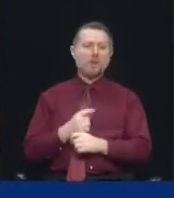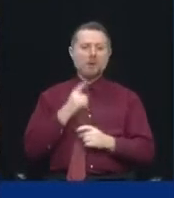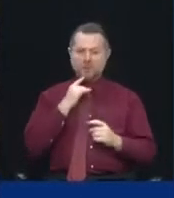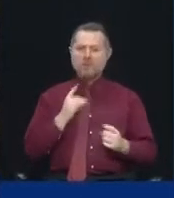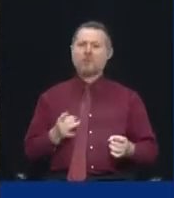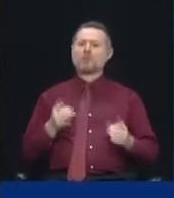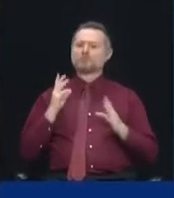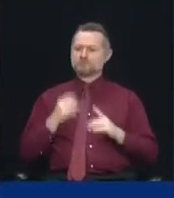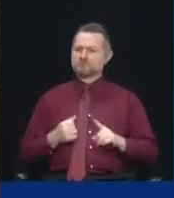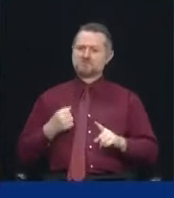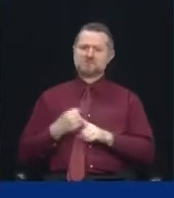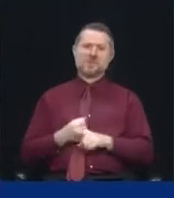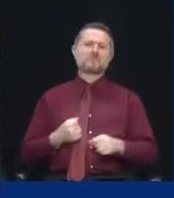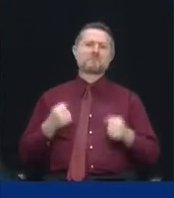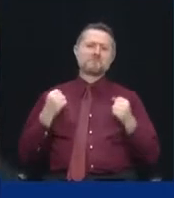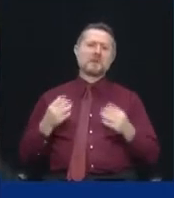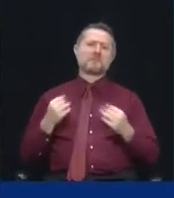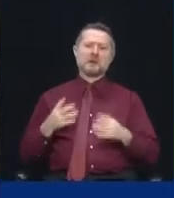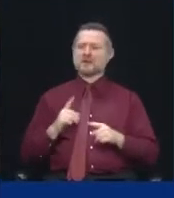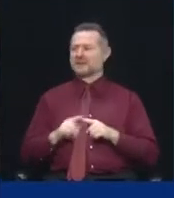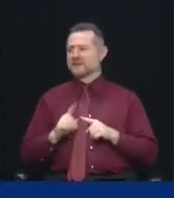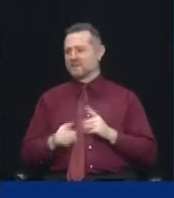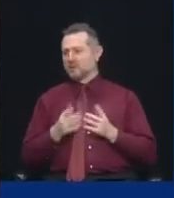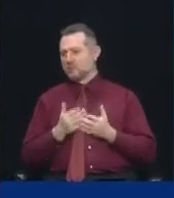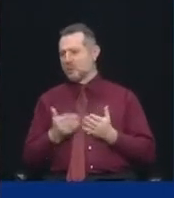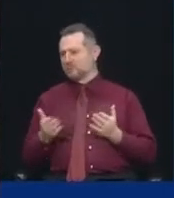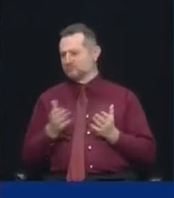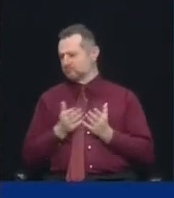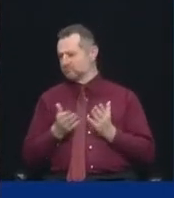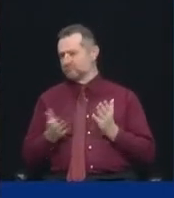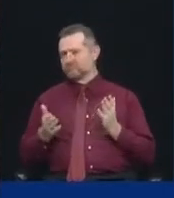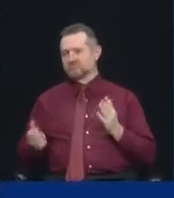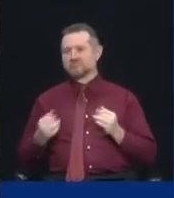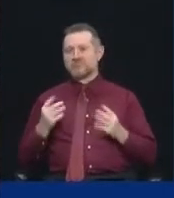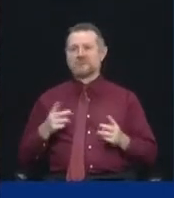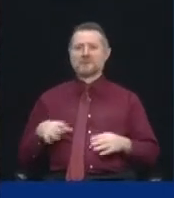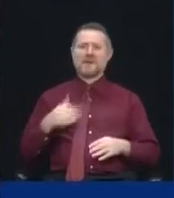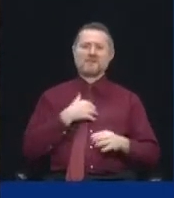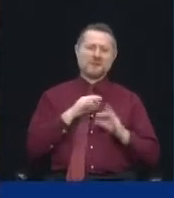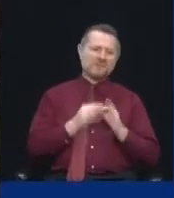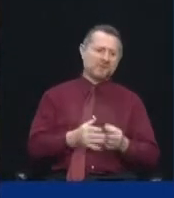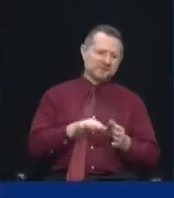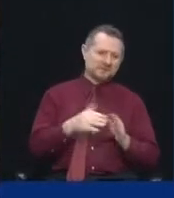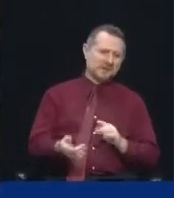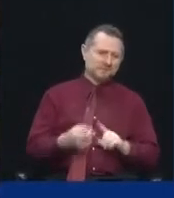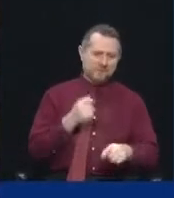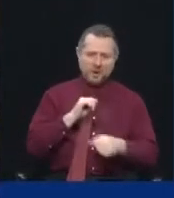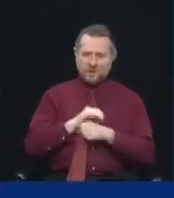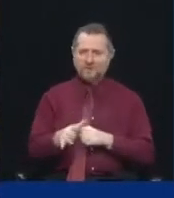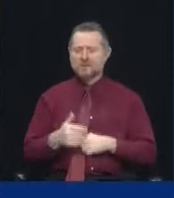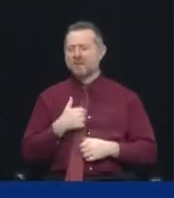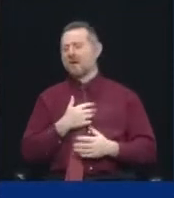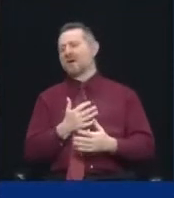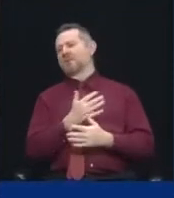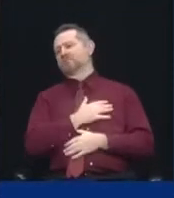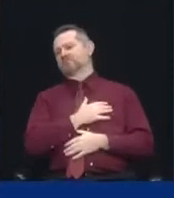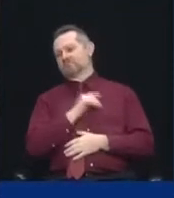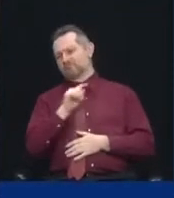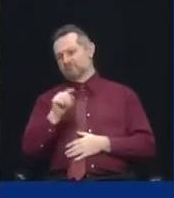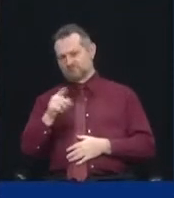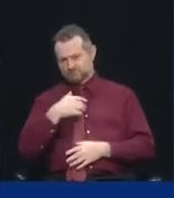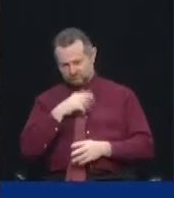many ways. Our condolences go out to so many who have lost people due to COVID. But we saw it